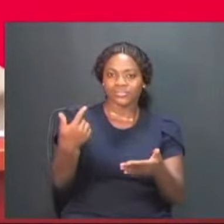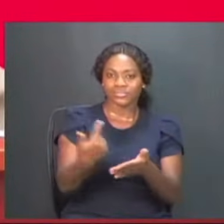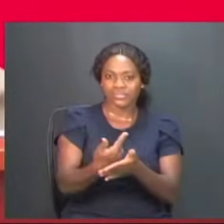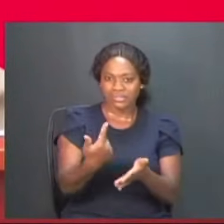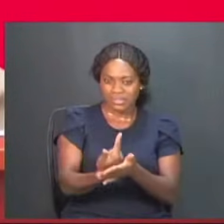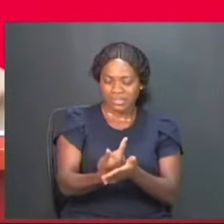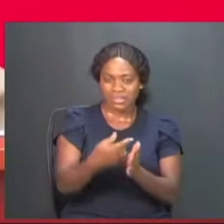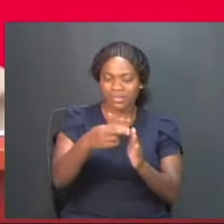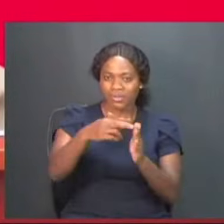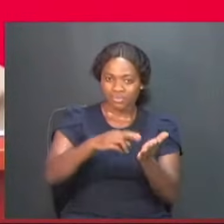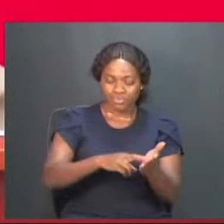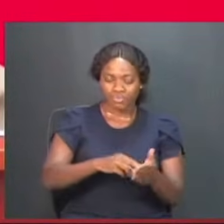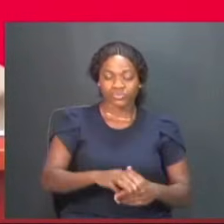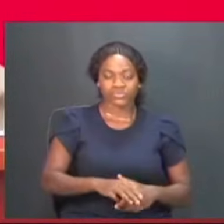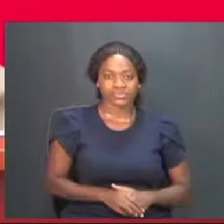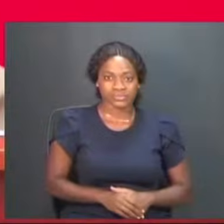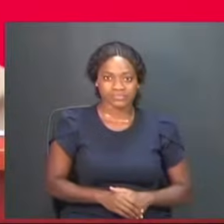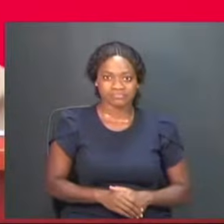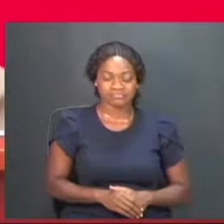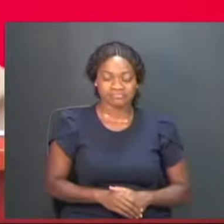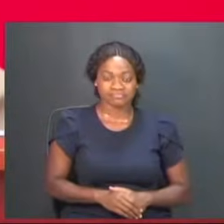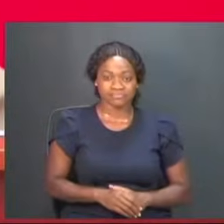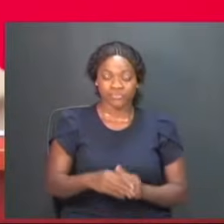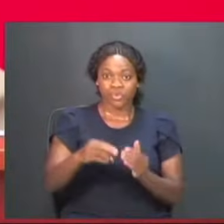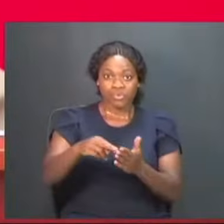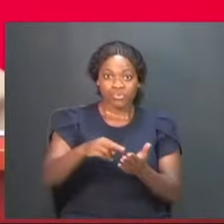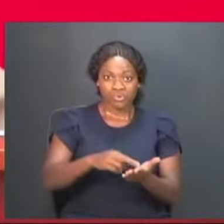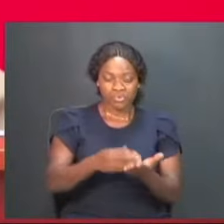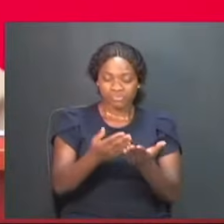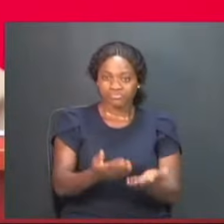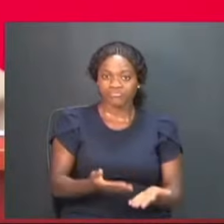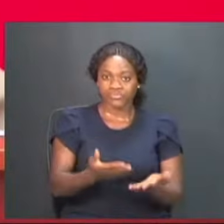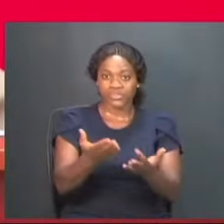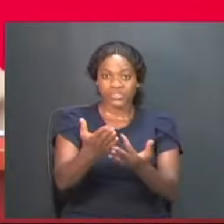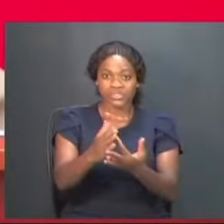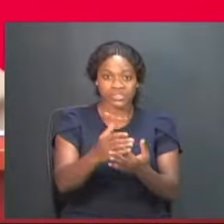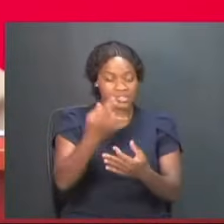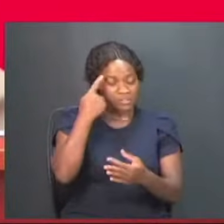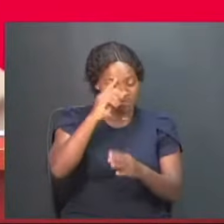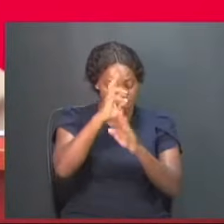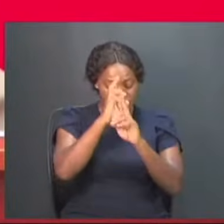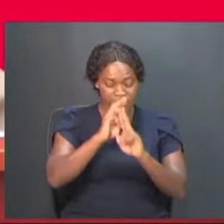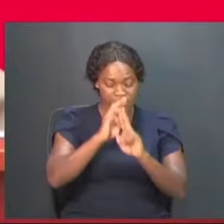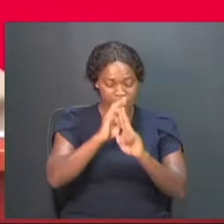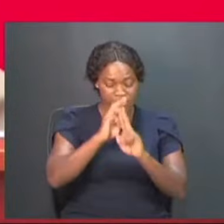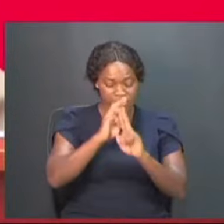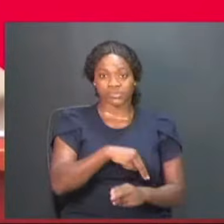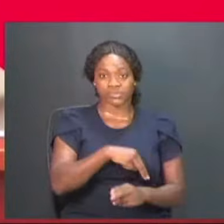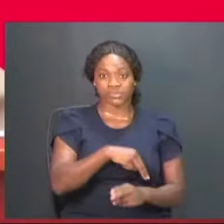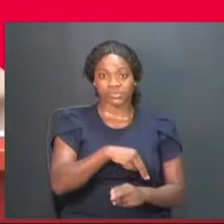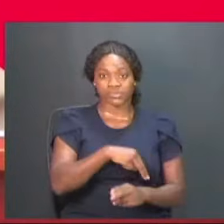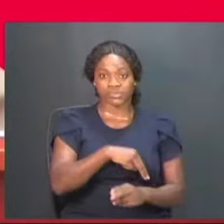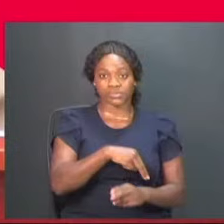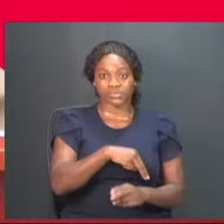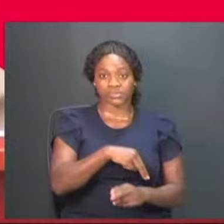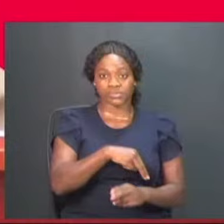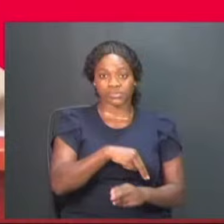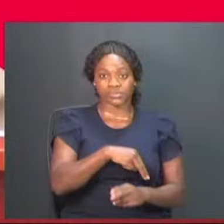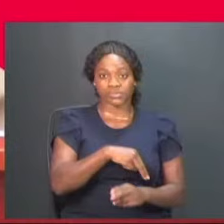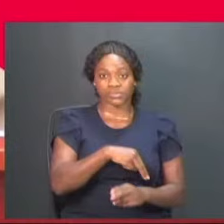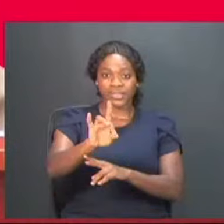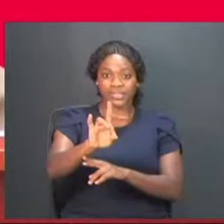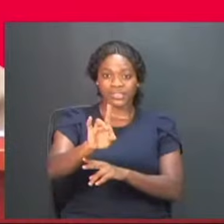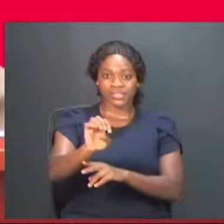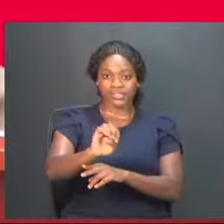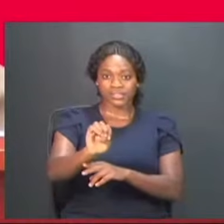The report has been duly presented. It is for distribution to honourable members. Item numbered